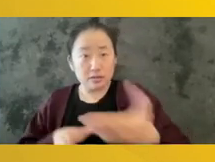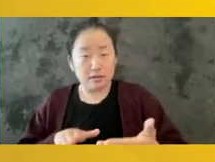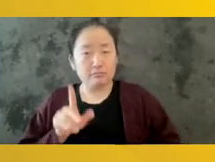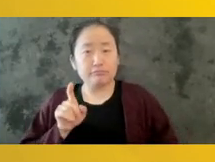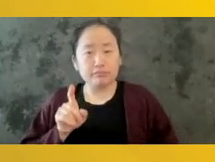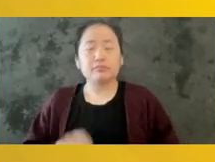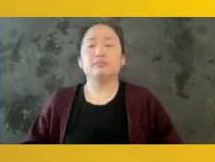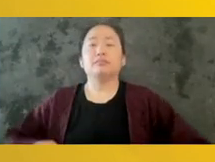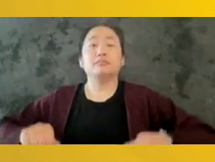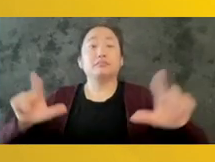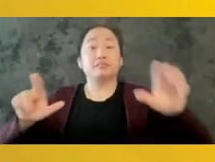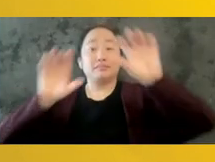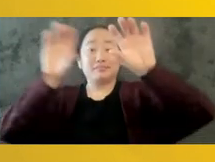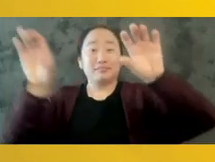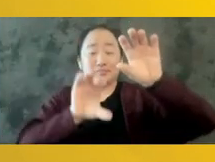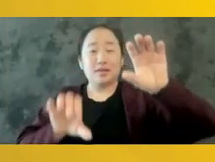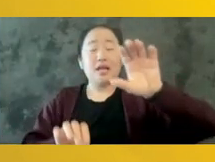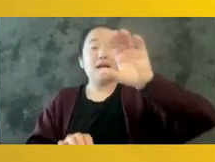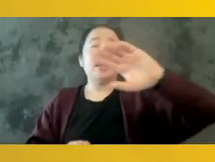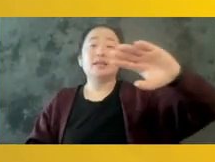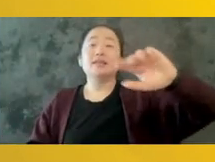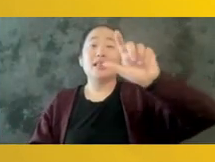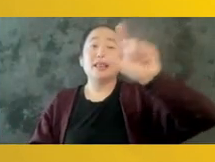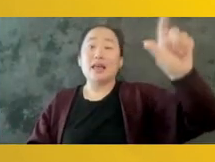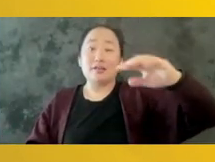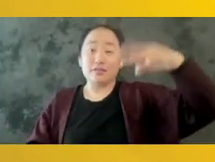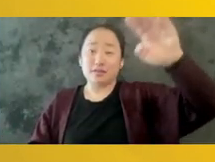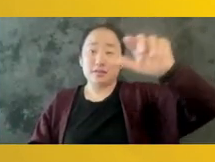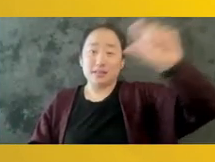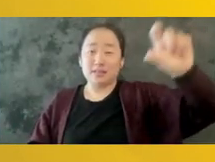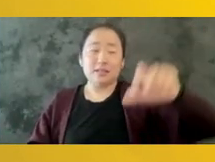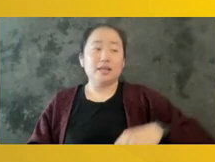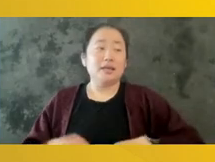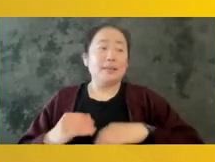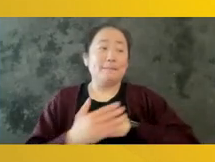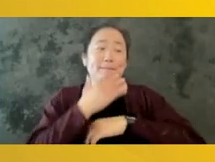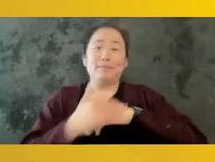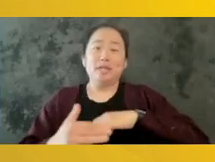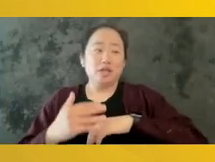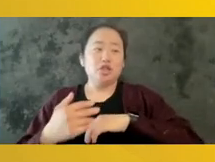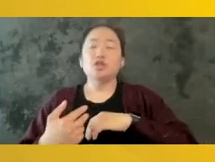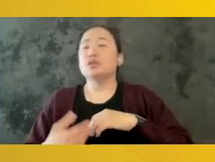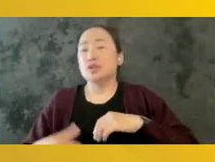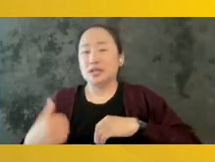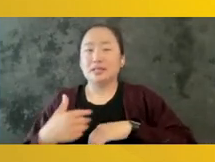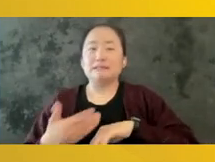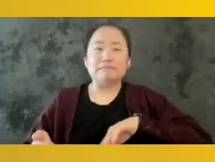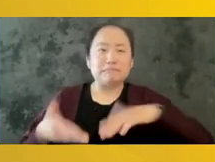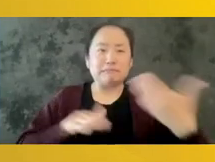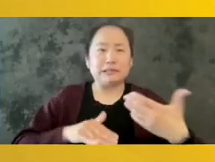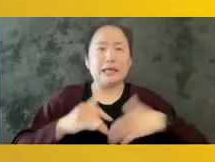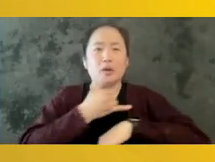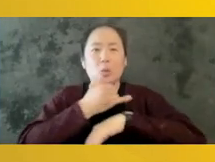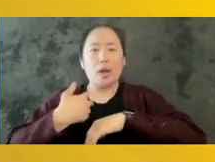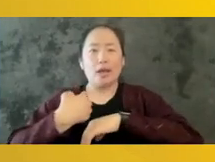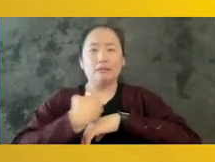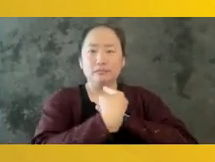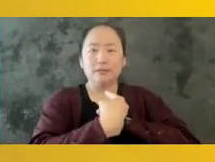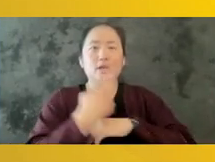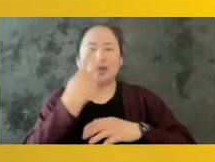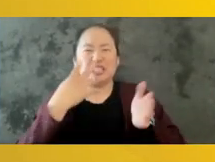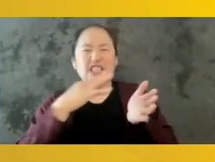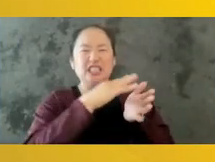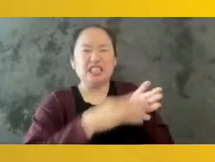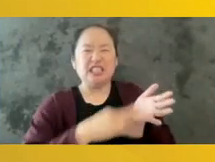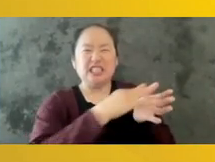left, there's a dead right whale on the beach with a series of parallel wounds or lacerations. In